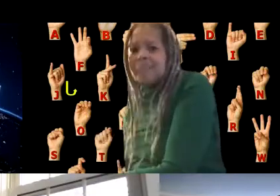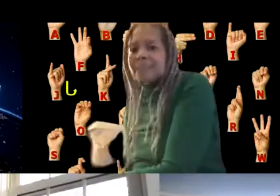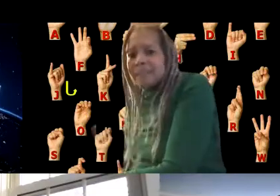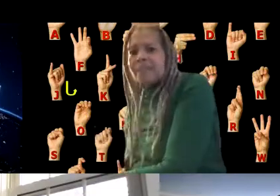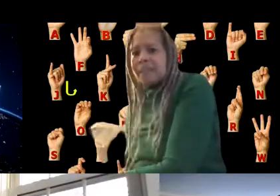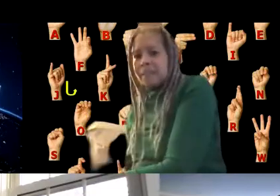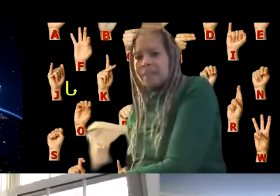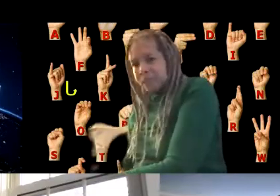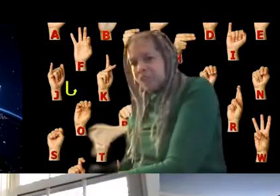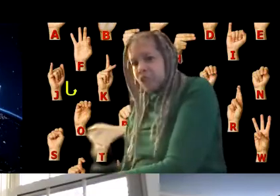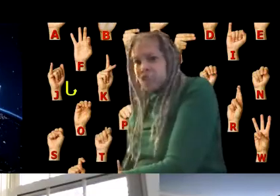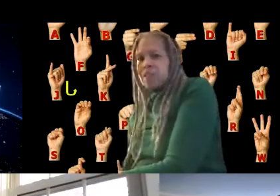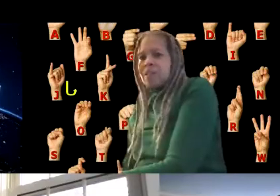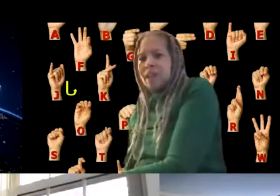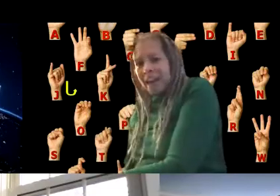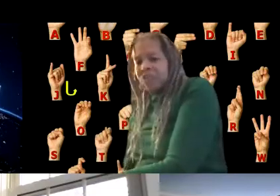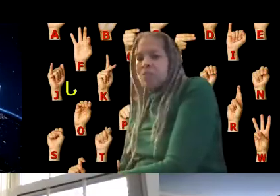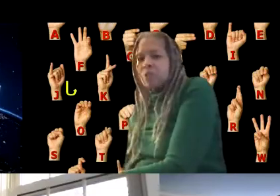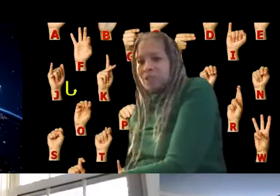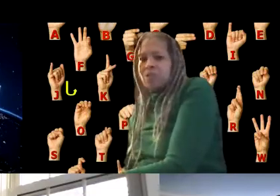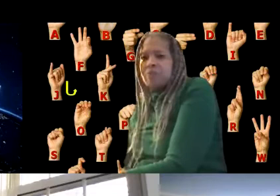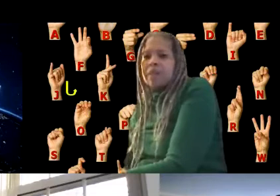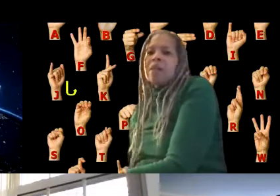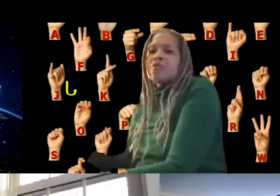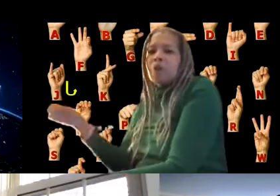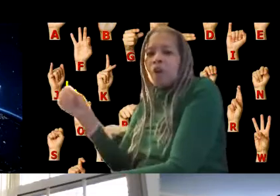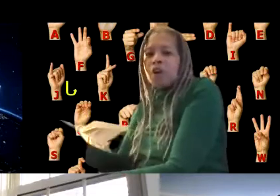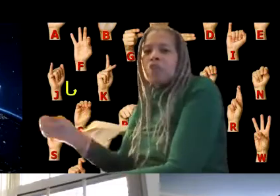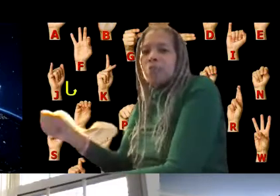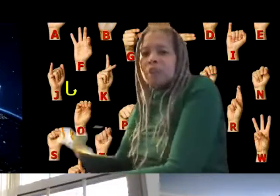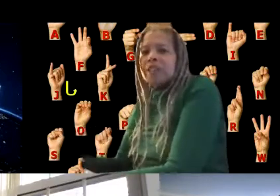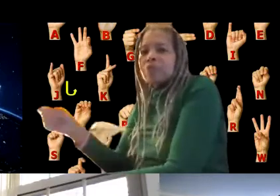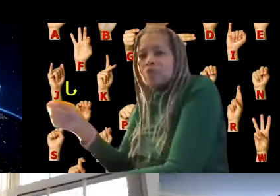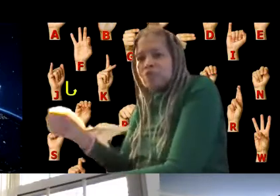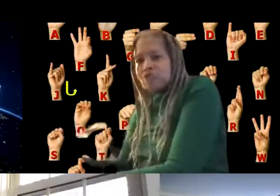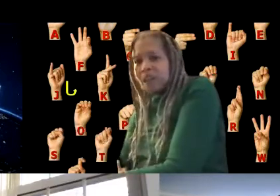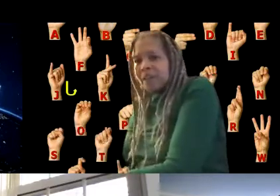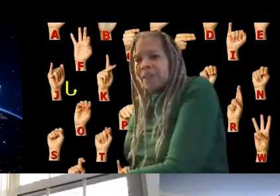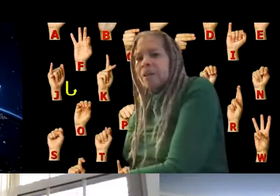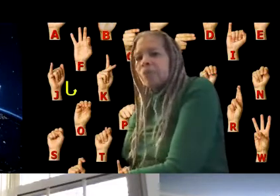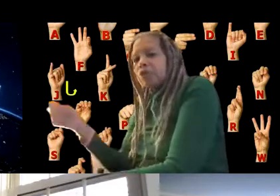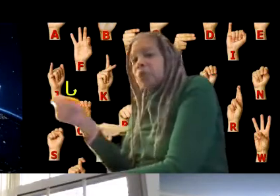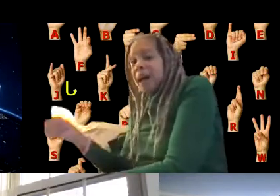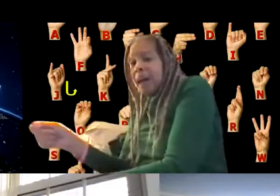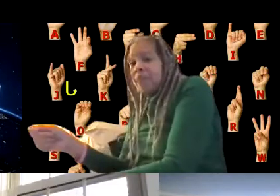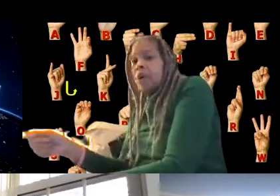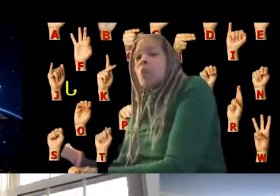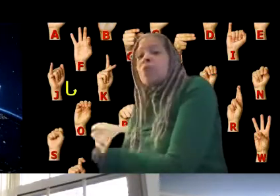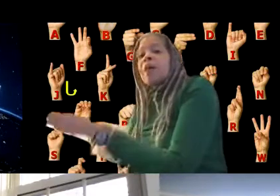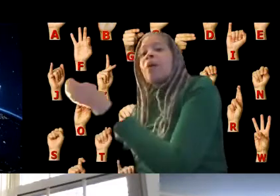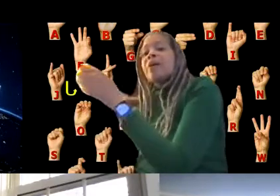And that's literally the diversity action question, right? So are you willing to share what you